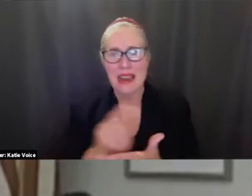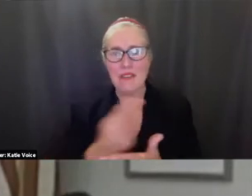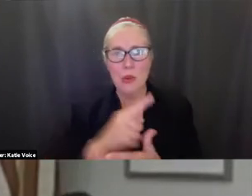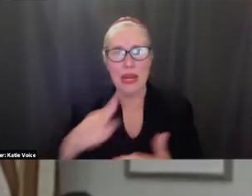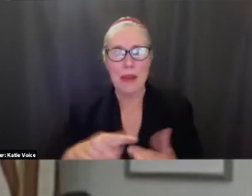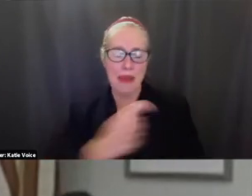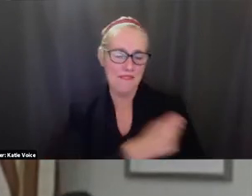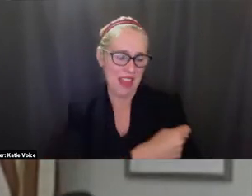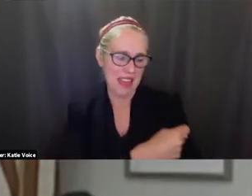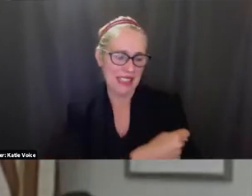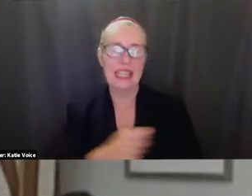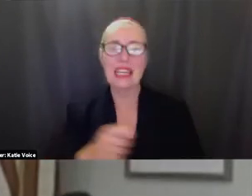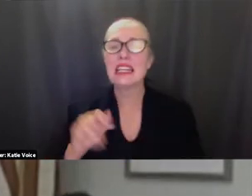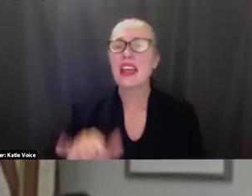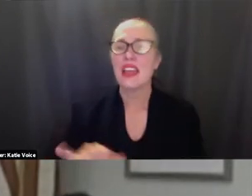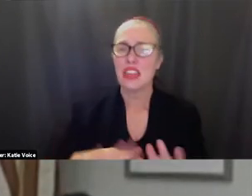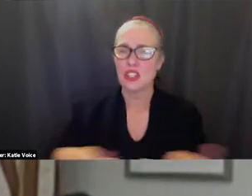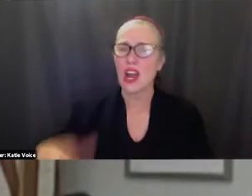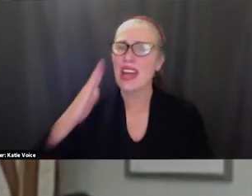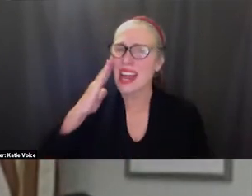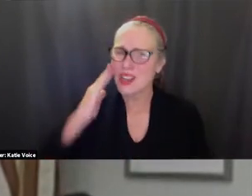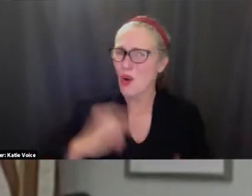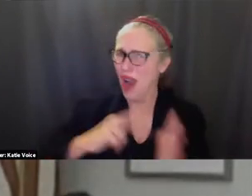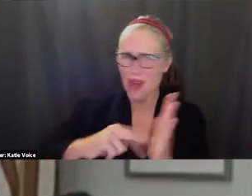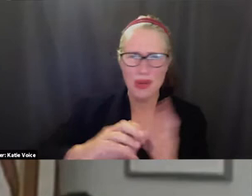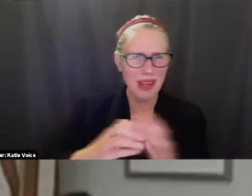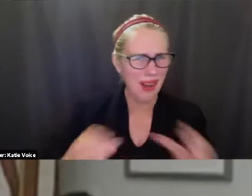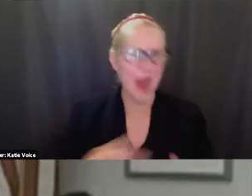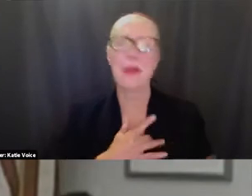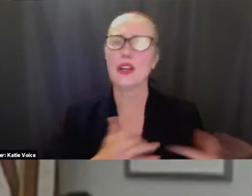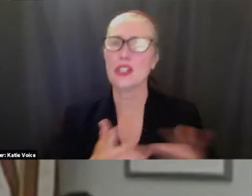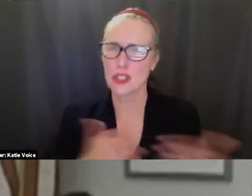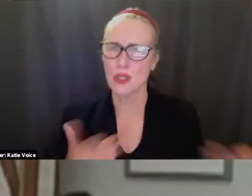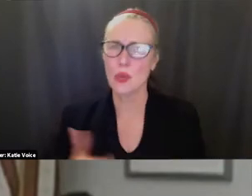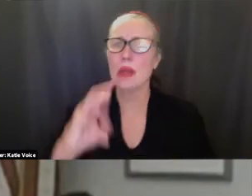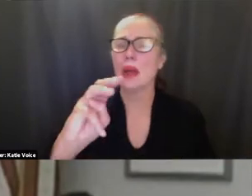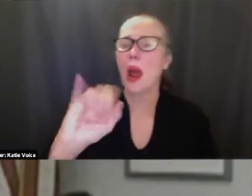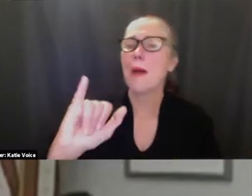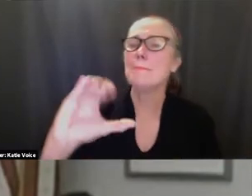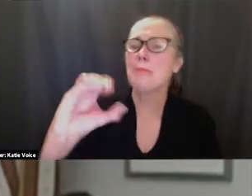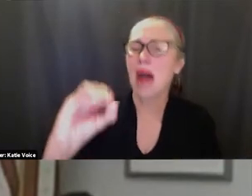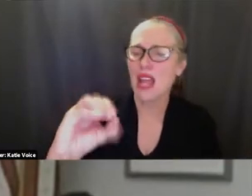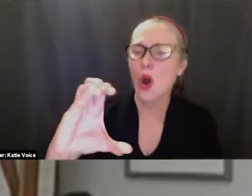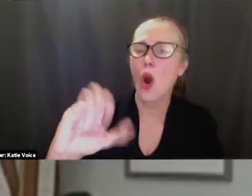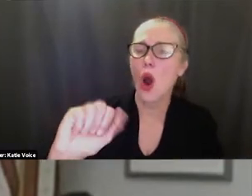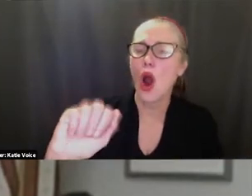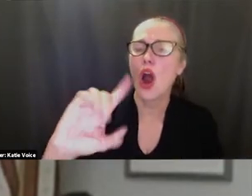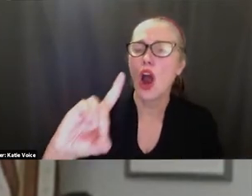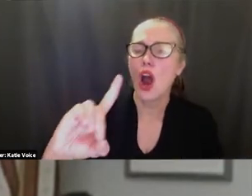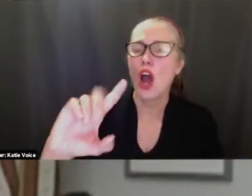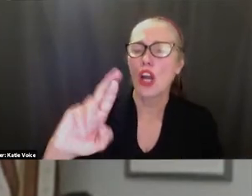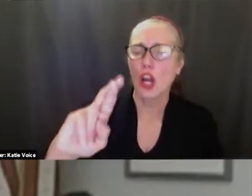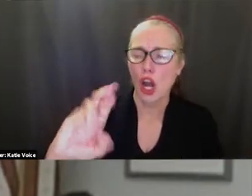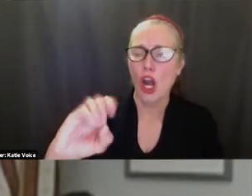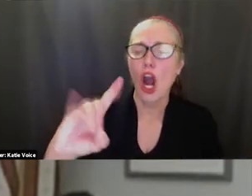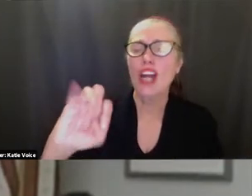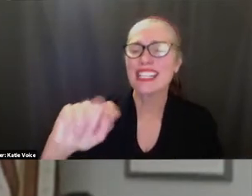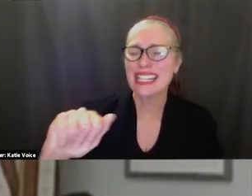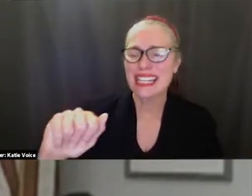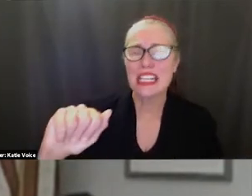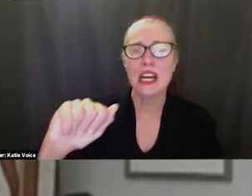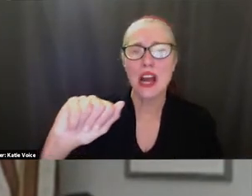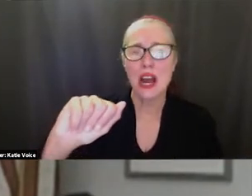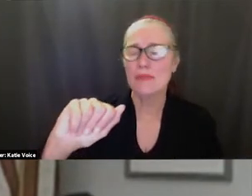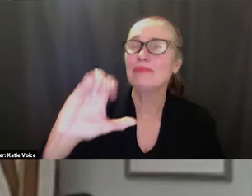myocarditis um that seems to be the you know the concerning uh side effect especially amongst